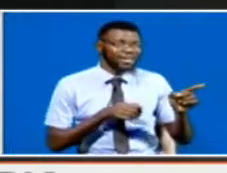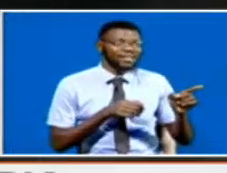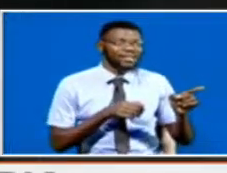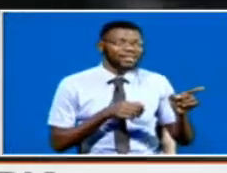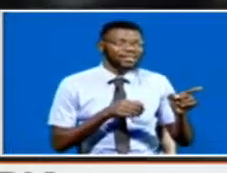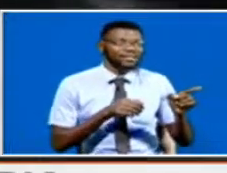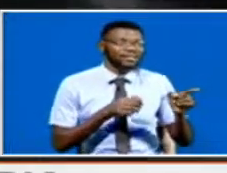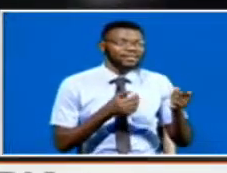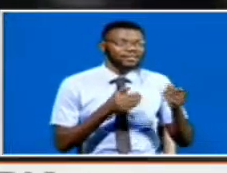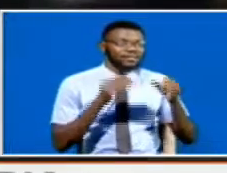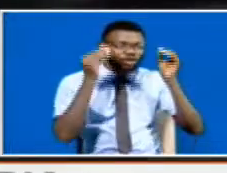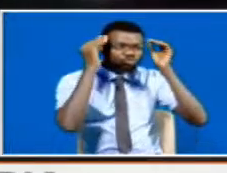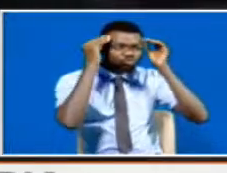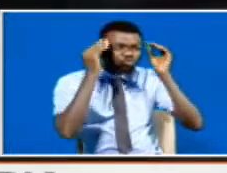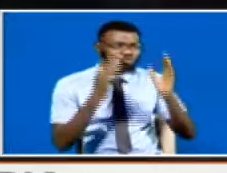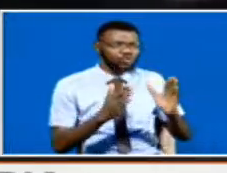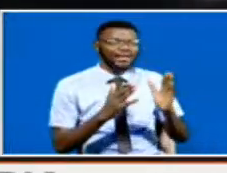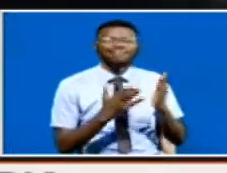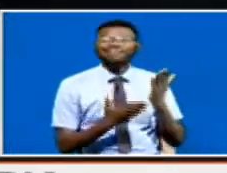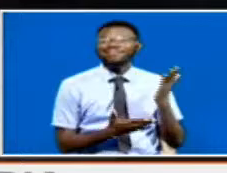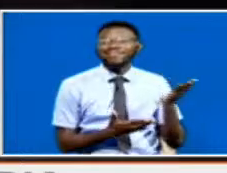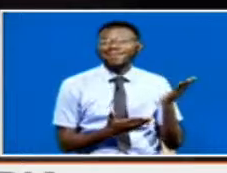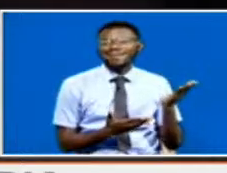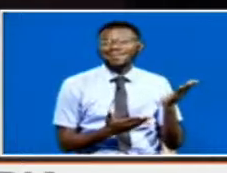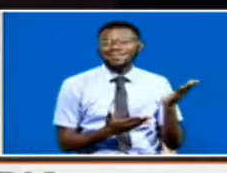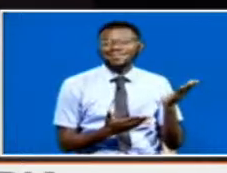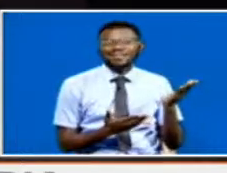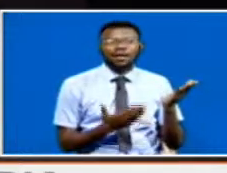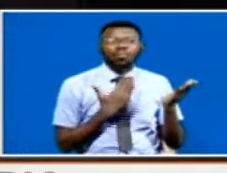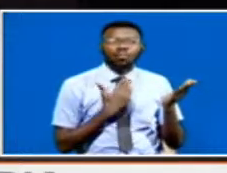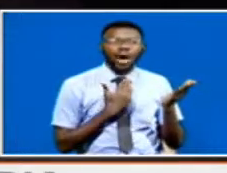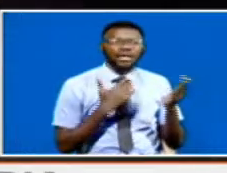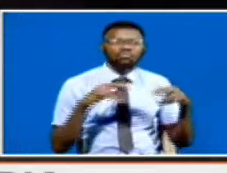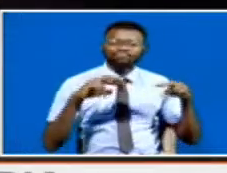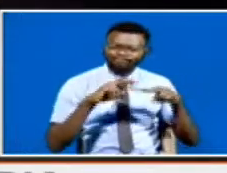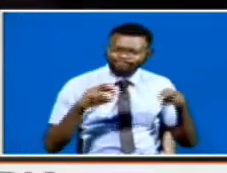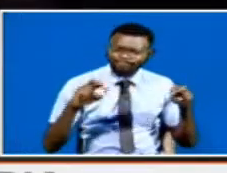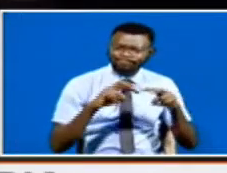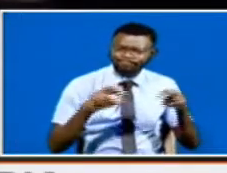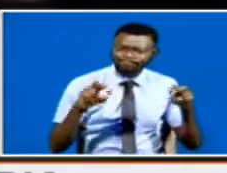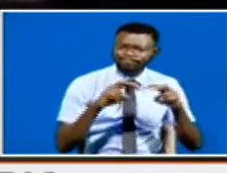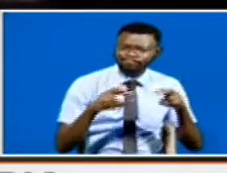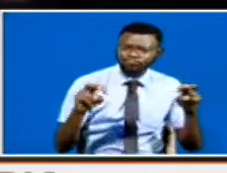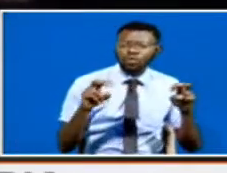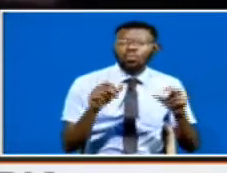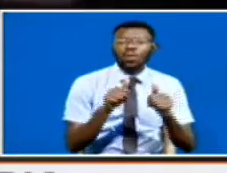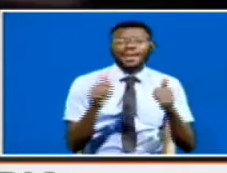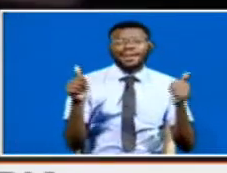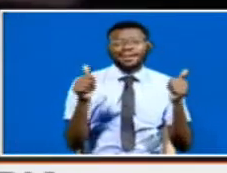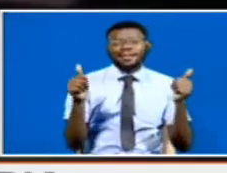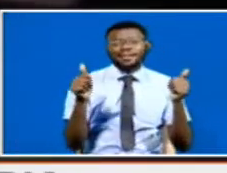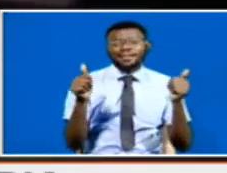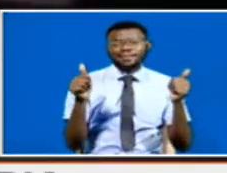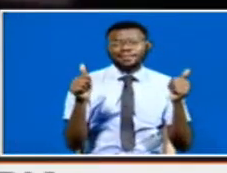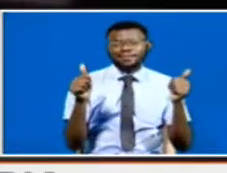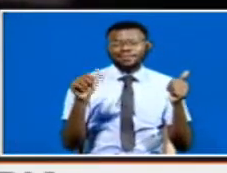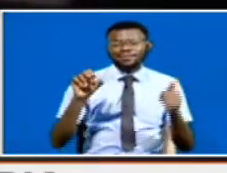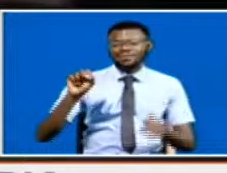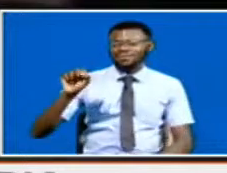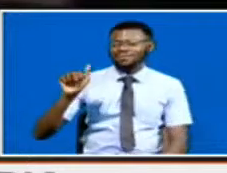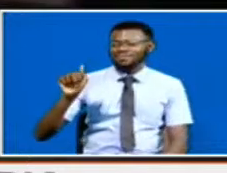ni mwanafunzi kwenye chuo hicho, kikiahidi kufanya uchunguzi wa kina kabla ya hatua madhubuti kuchukuliwa.